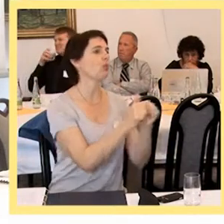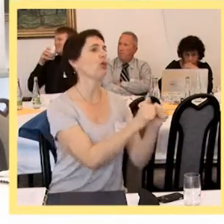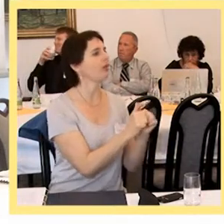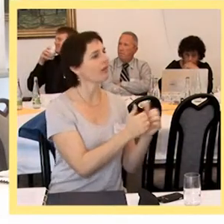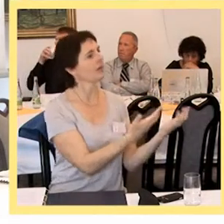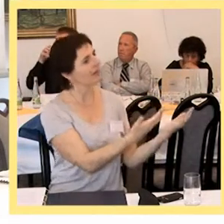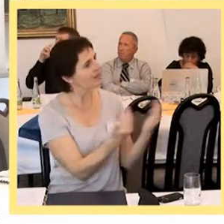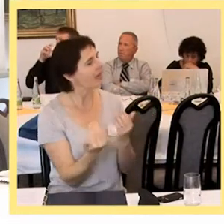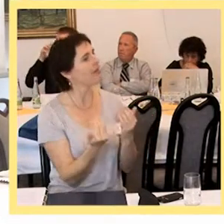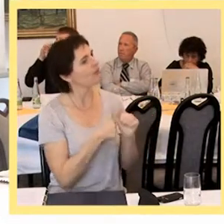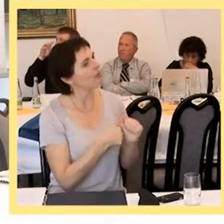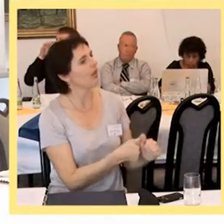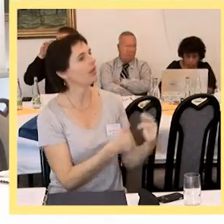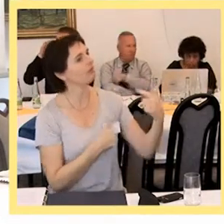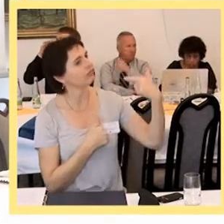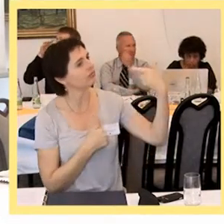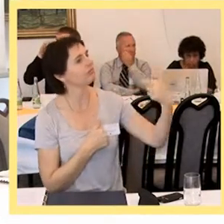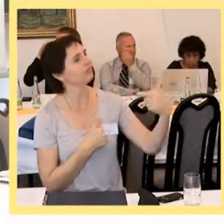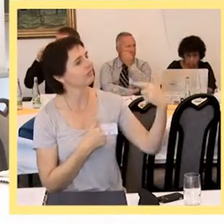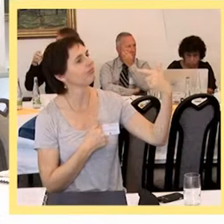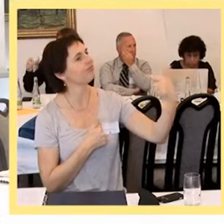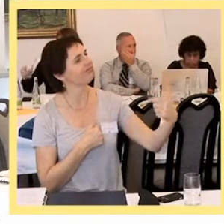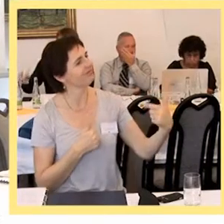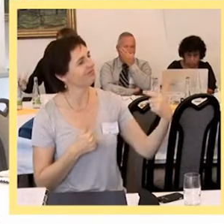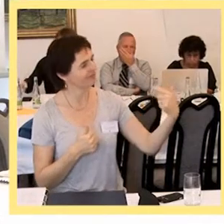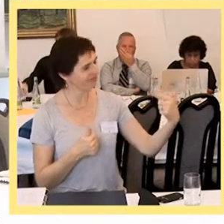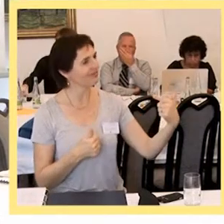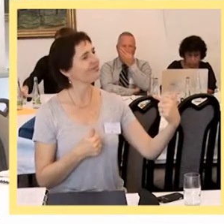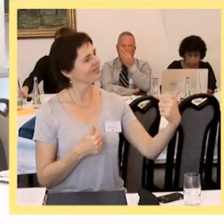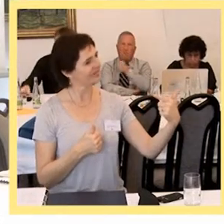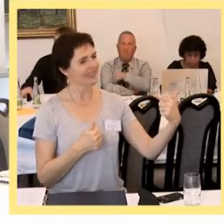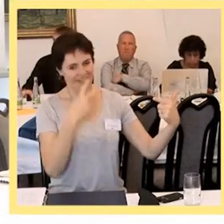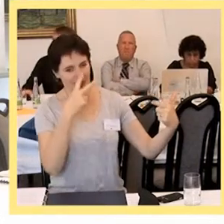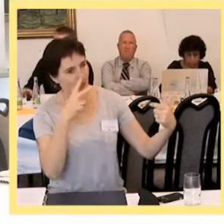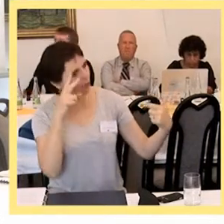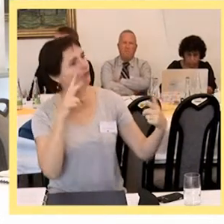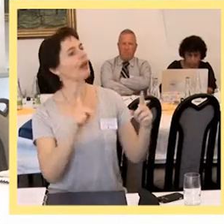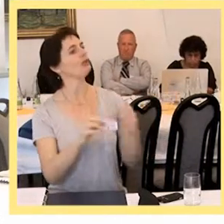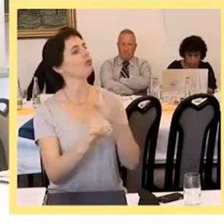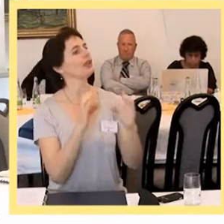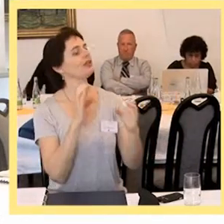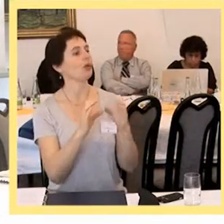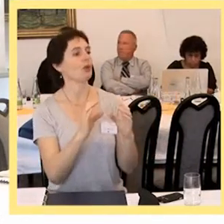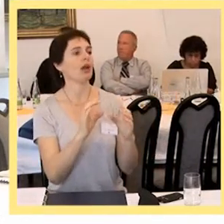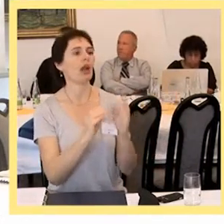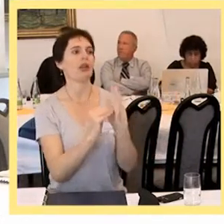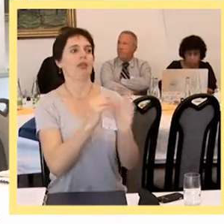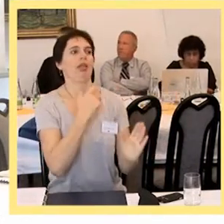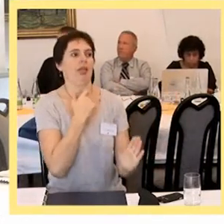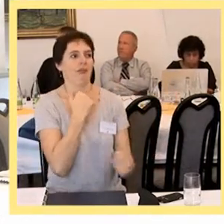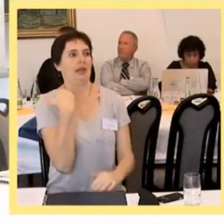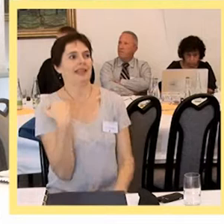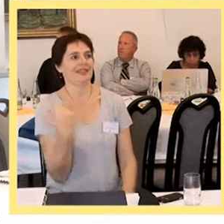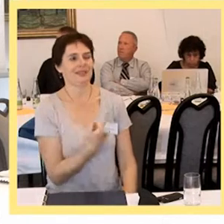it and to add a bit of pressure in terms of communication with the public. Because of the size of